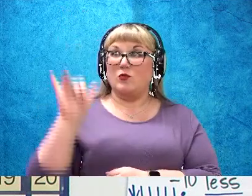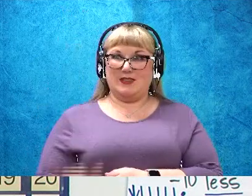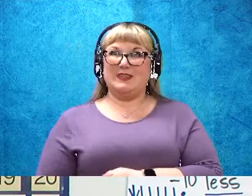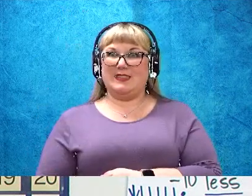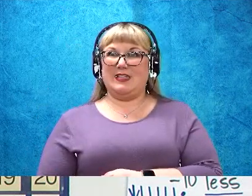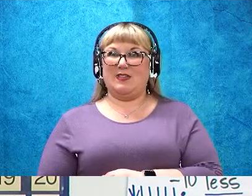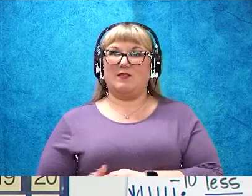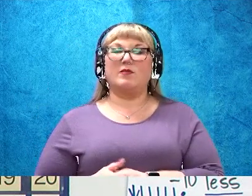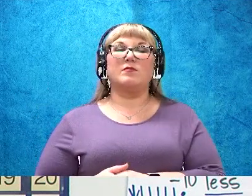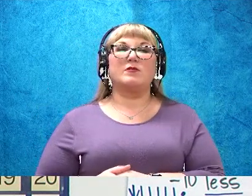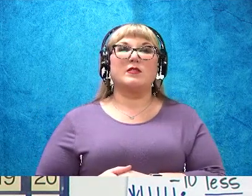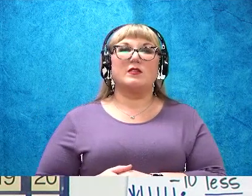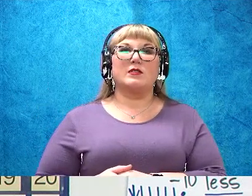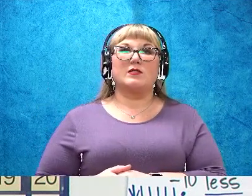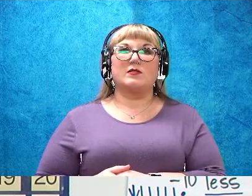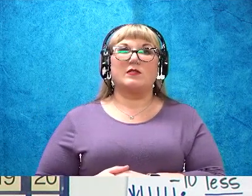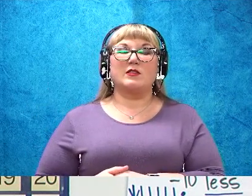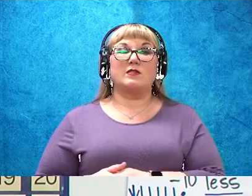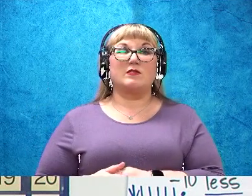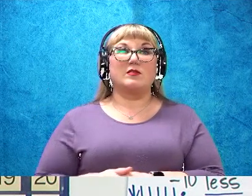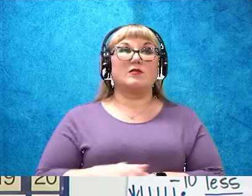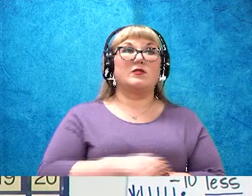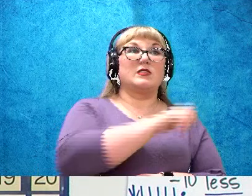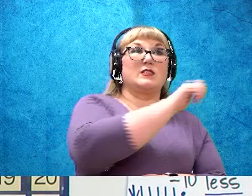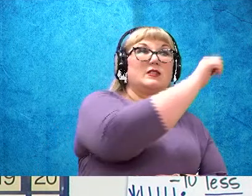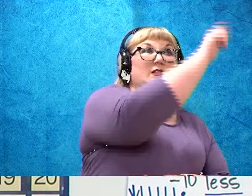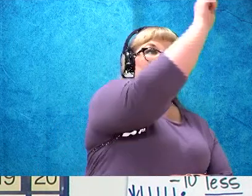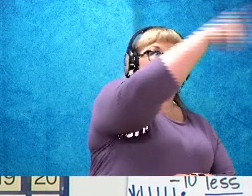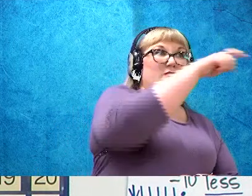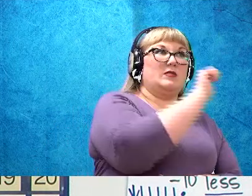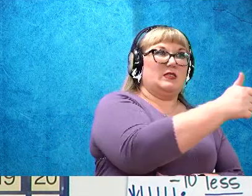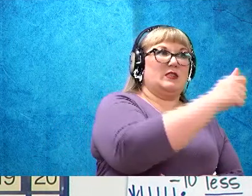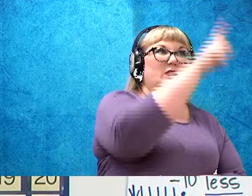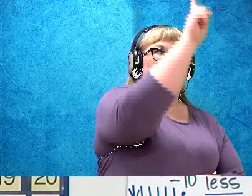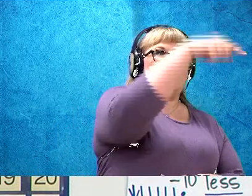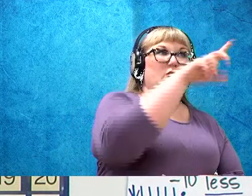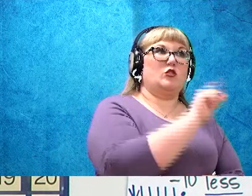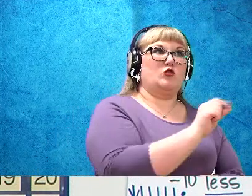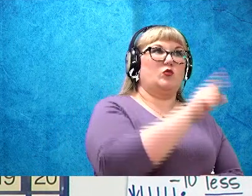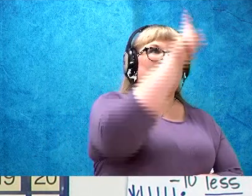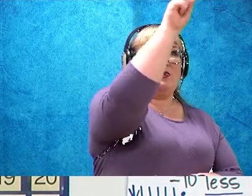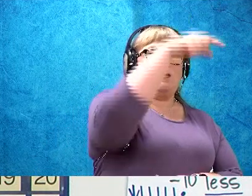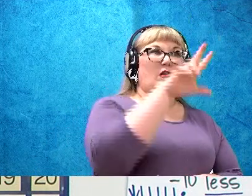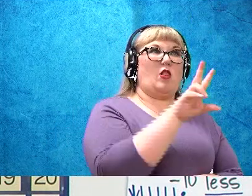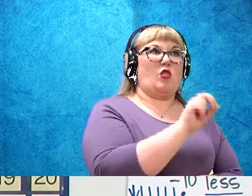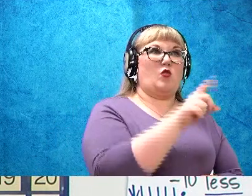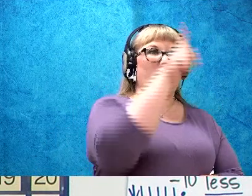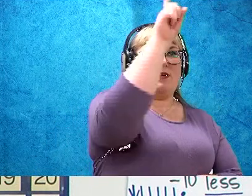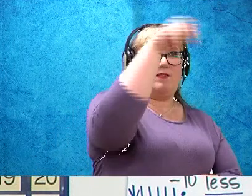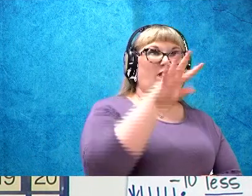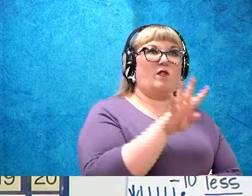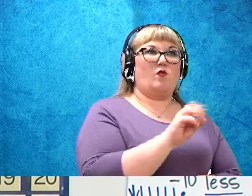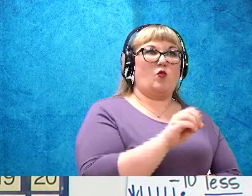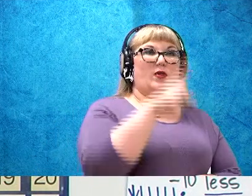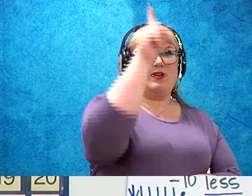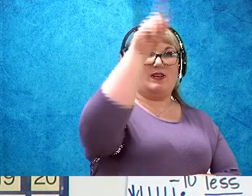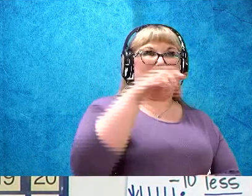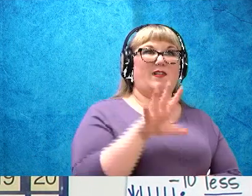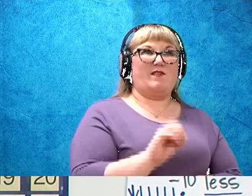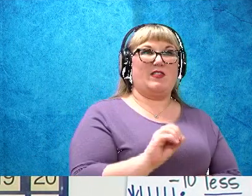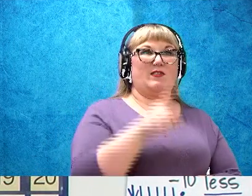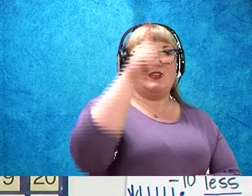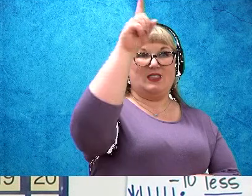Let's count. 10, 20, 30, 40,